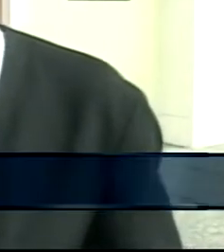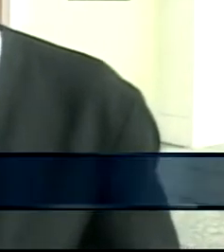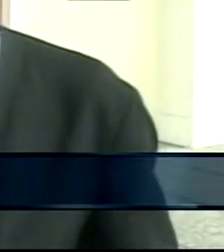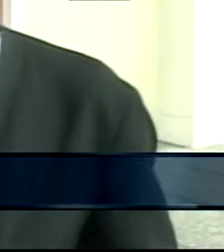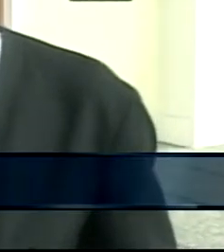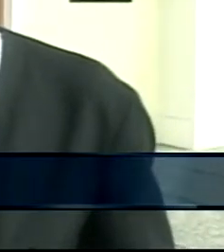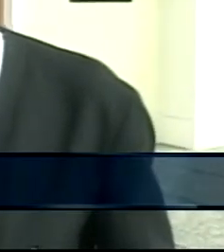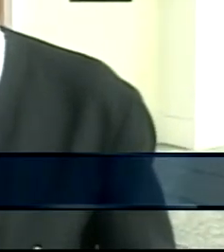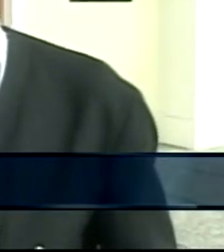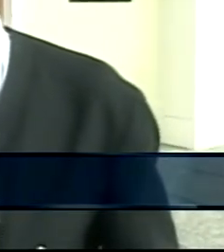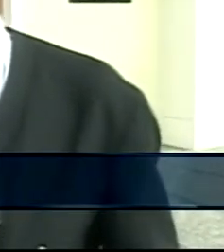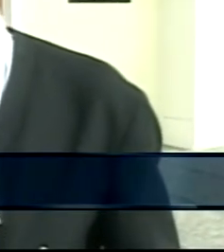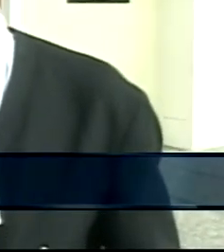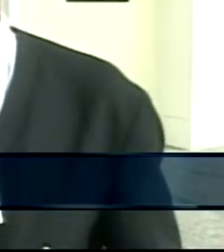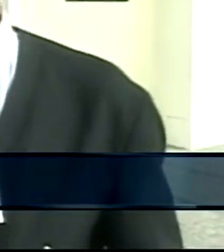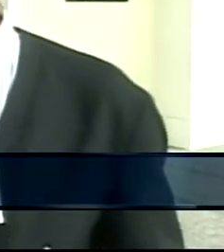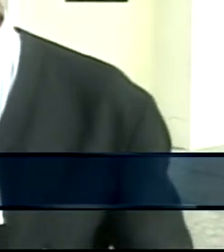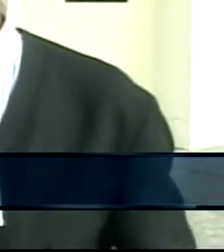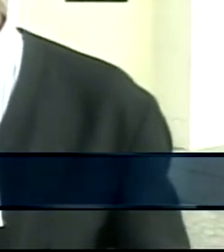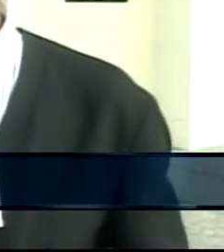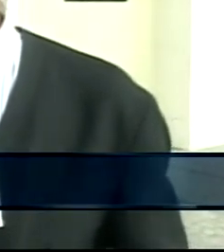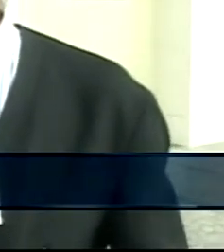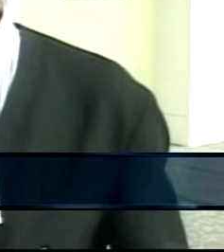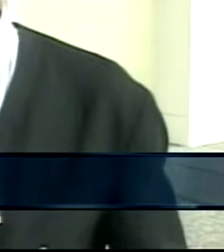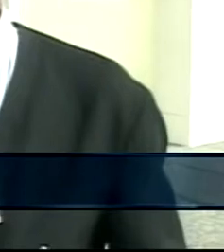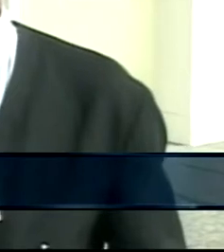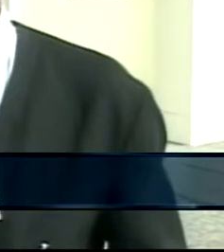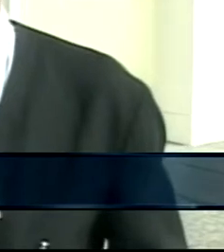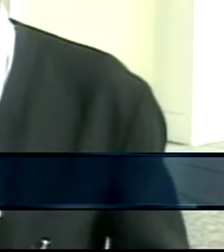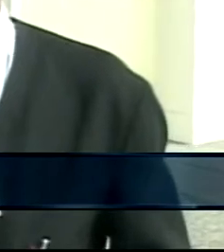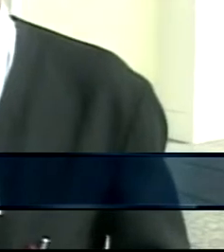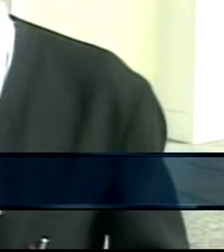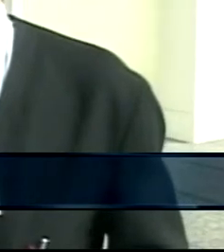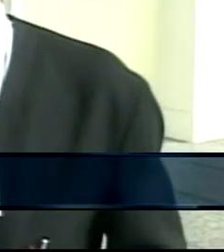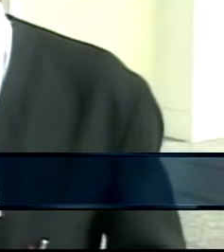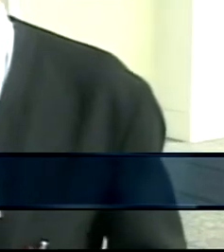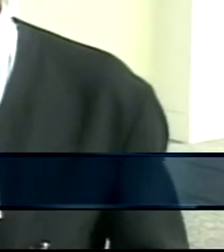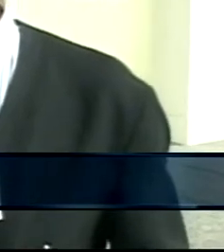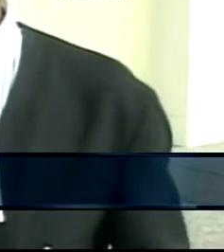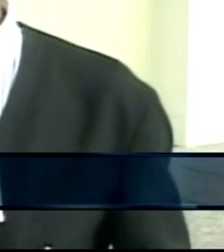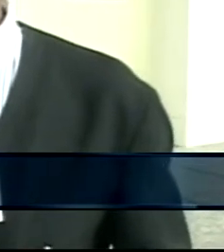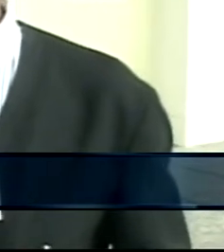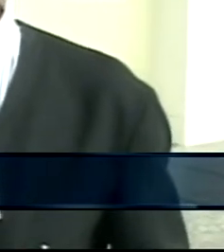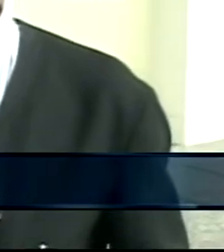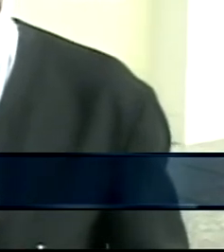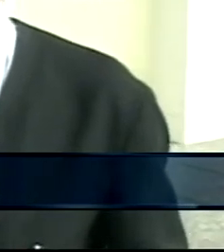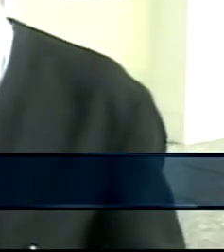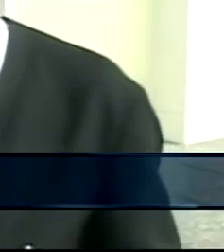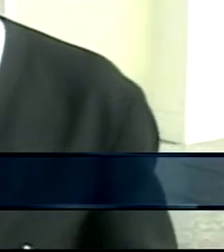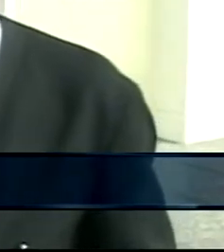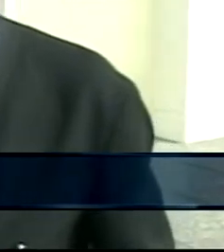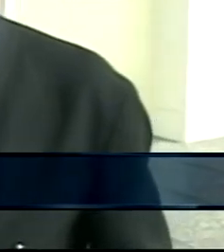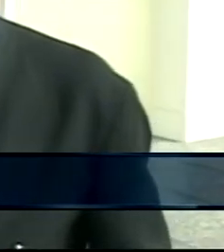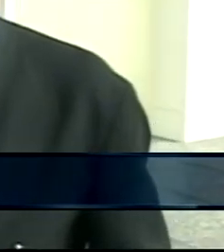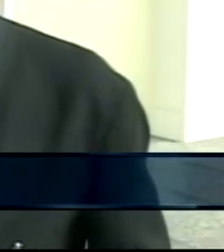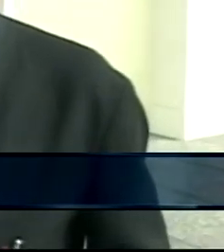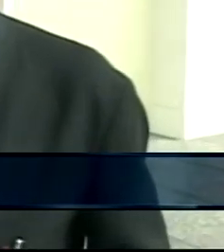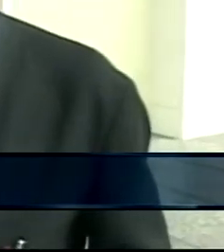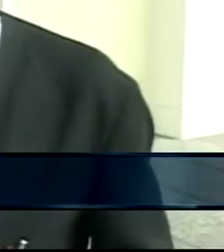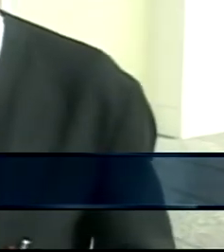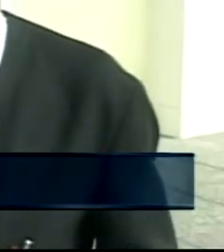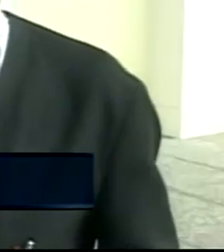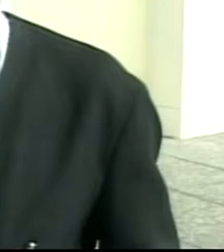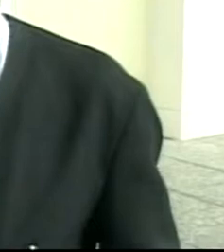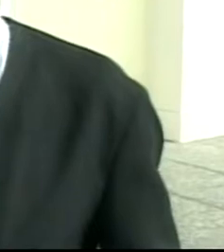excess of what they're claiming is theirs. And also the fact that they